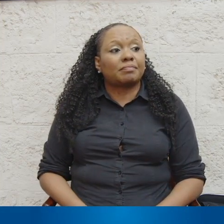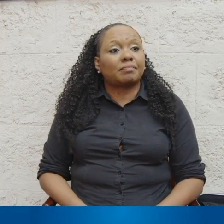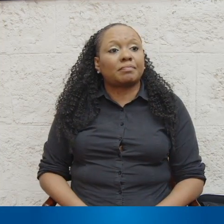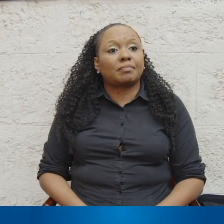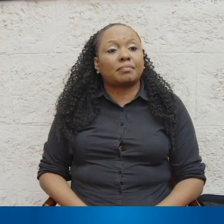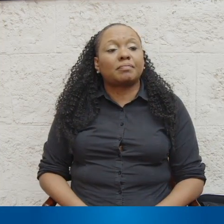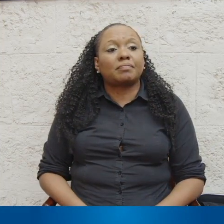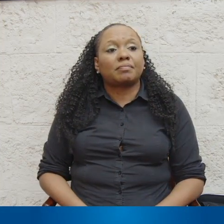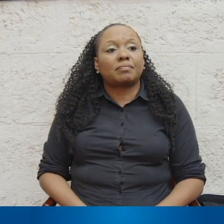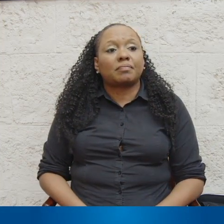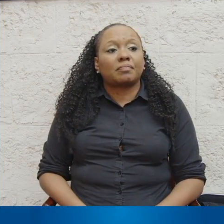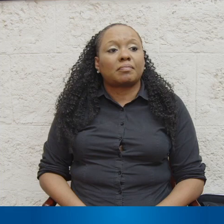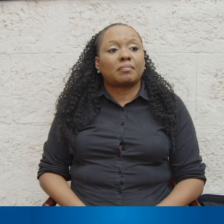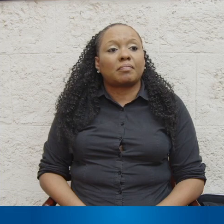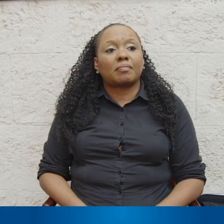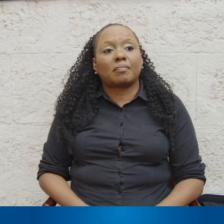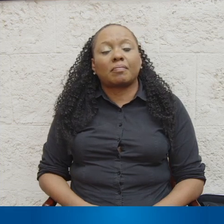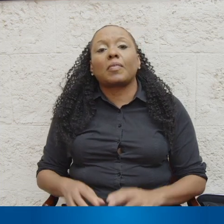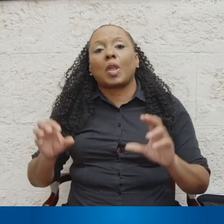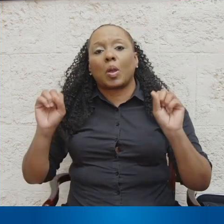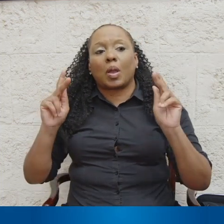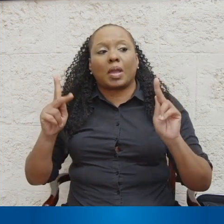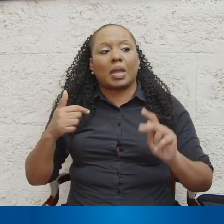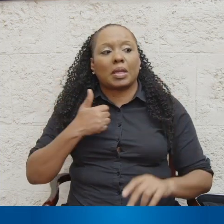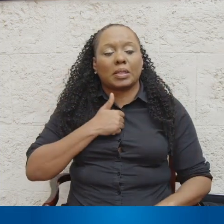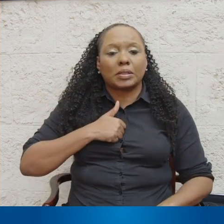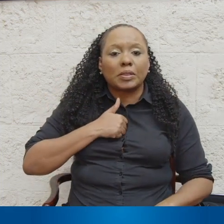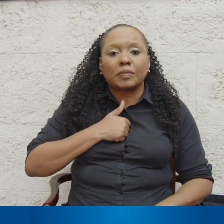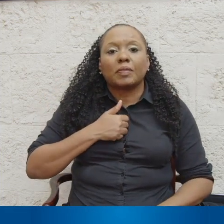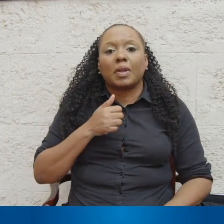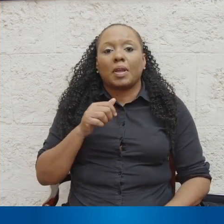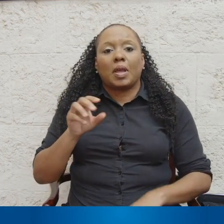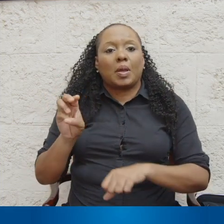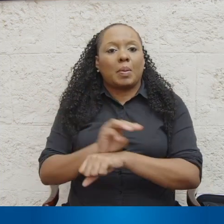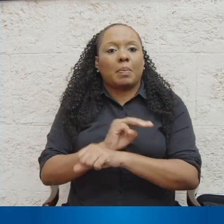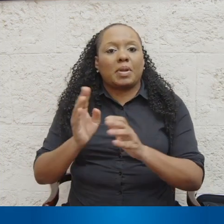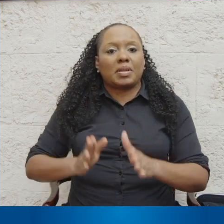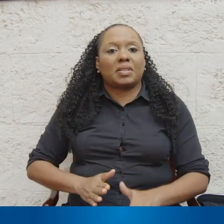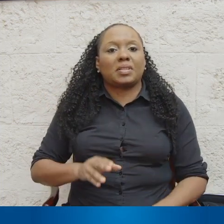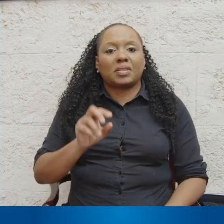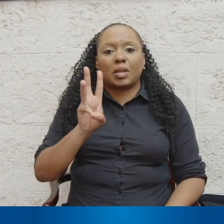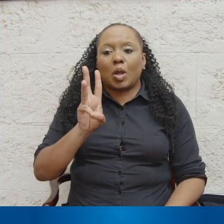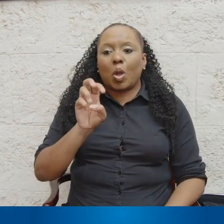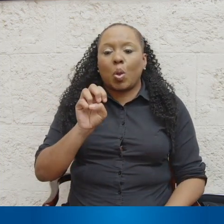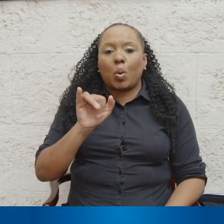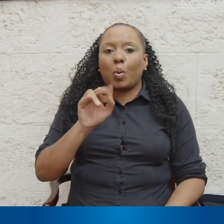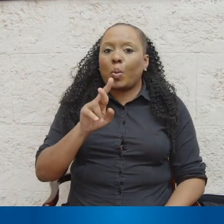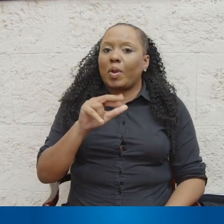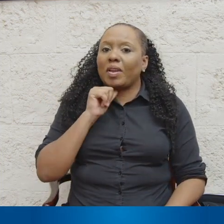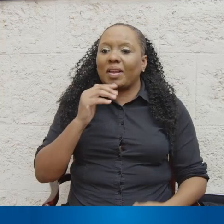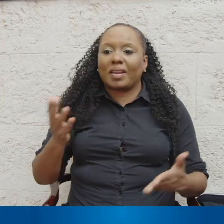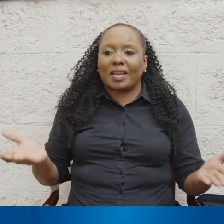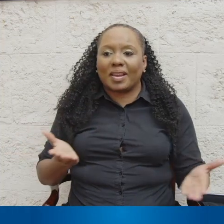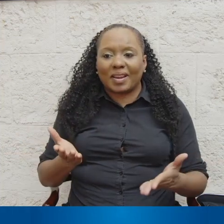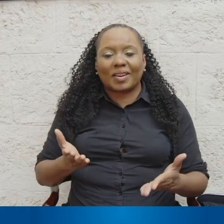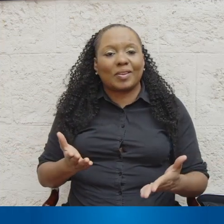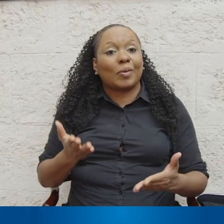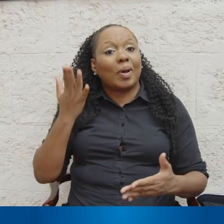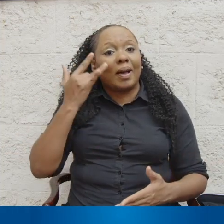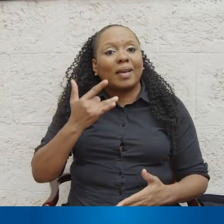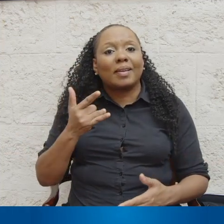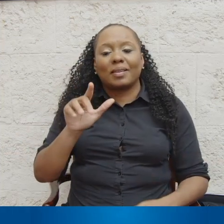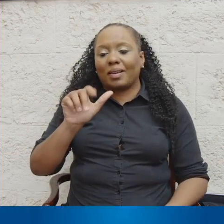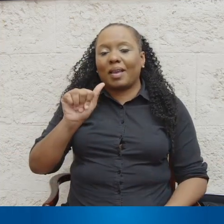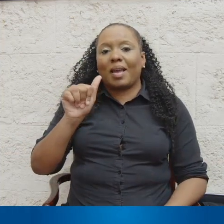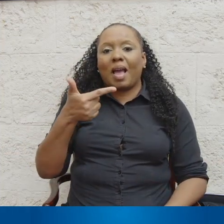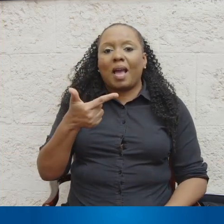Abrams? Just allow me to apologize for the absence of Minister Weir. As you know, AgriFest is opening now. We're trying to get him here for this press conference because I